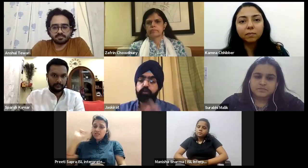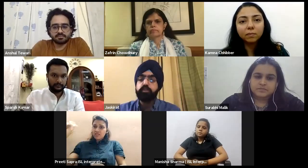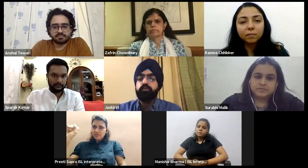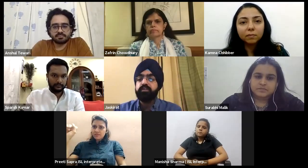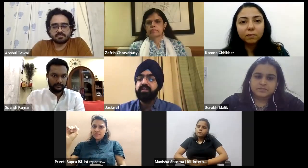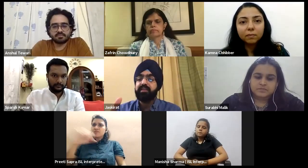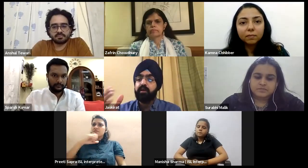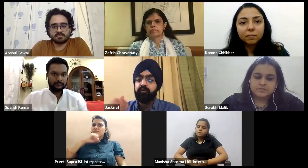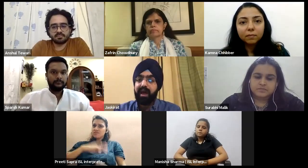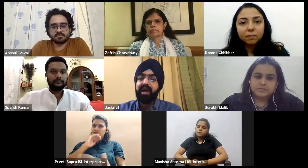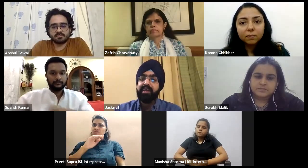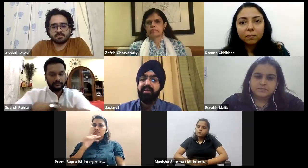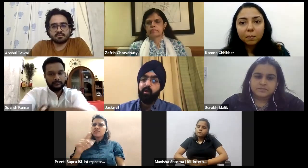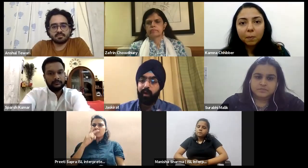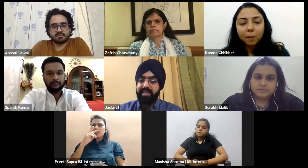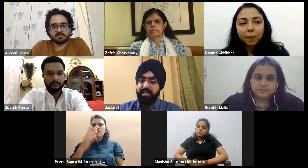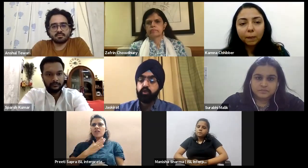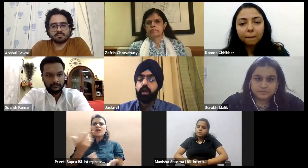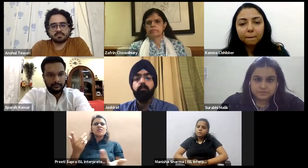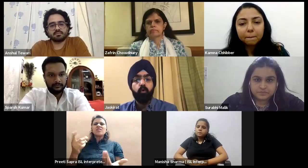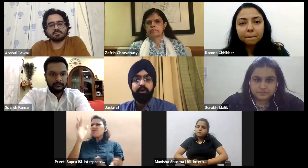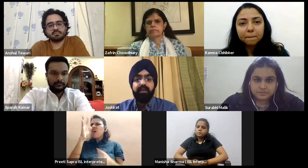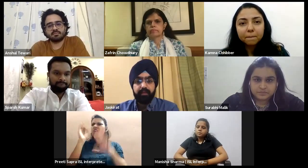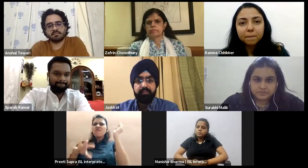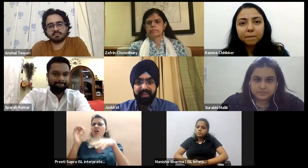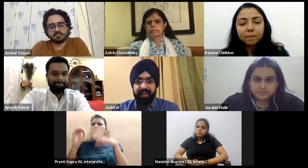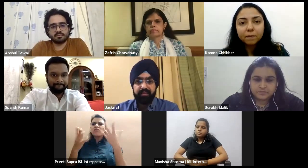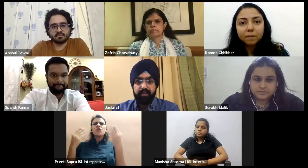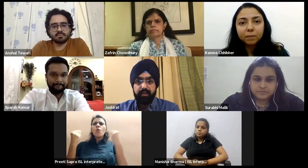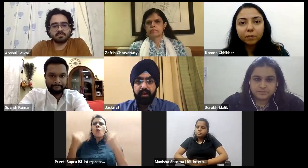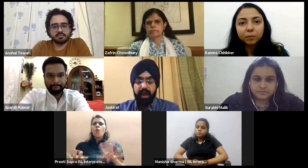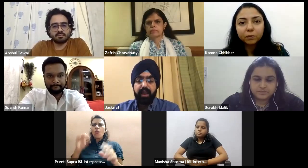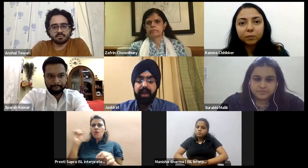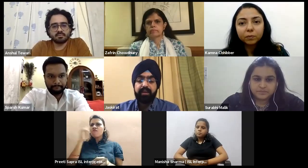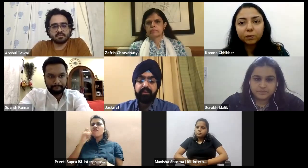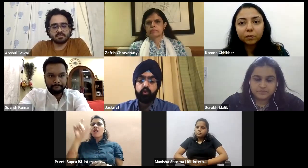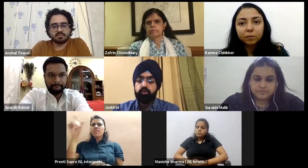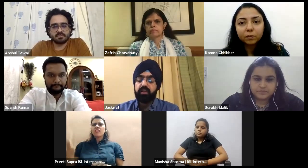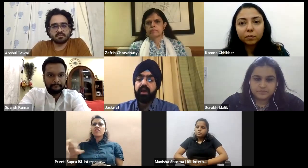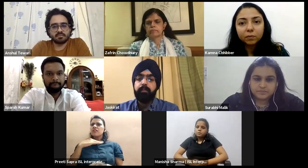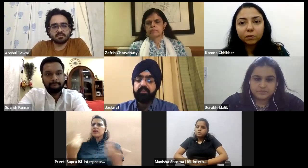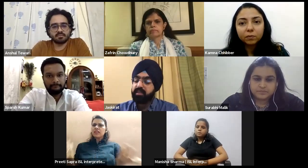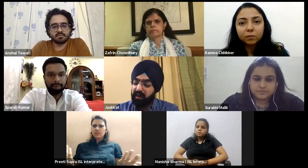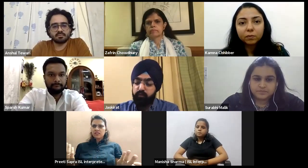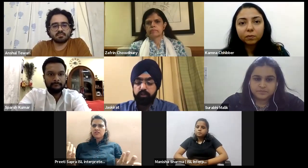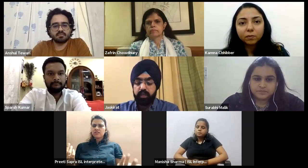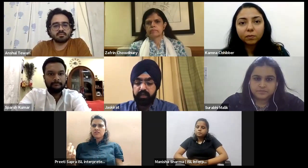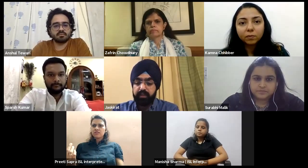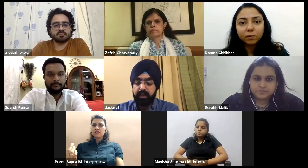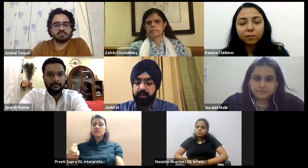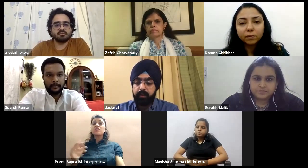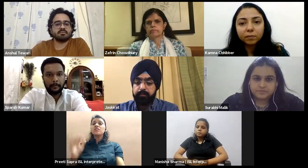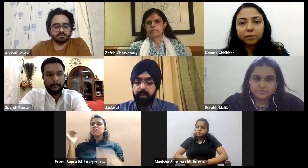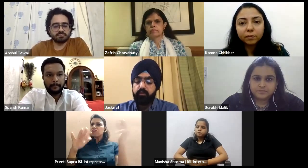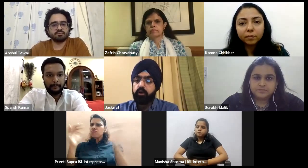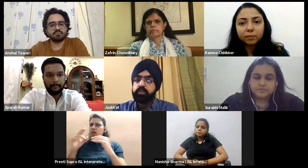be forced to sustain this kind of lie while they should have been mourning his death. And those are the kind of messages, unfortunately,